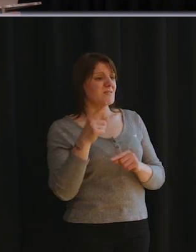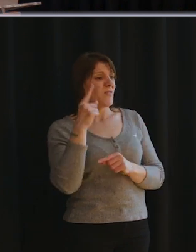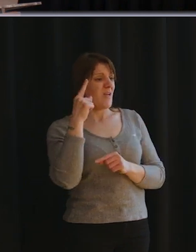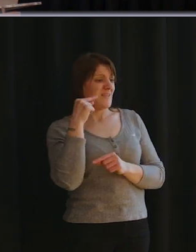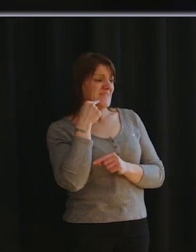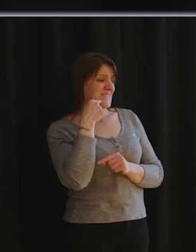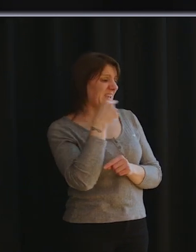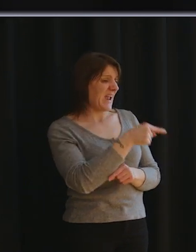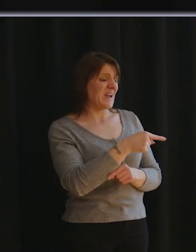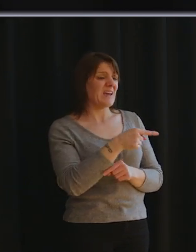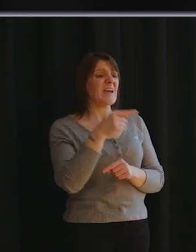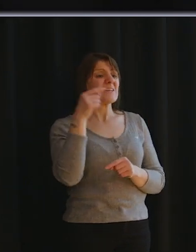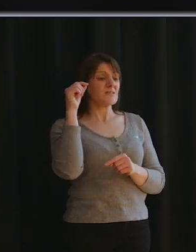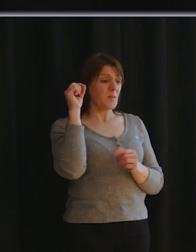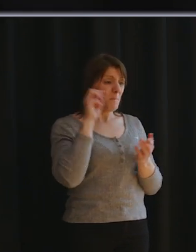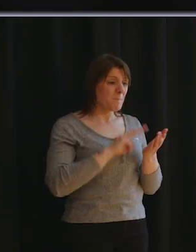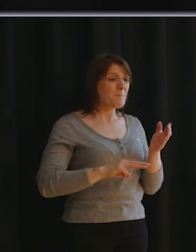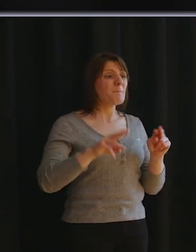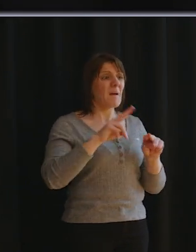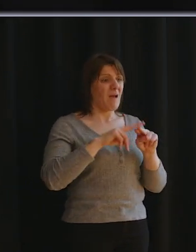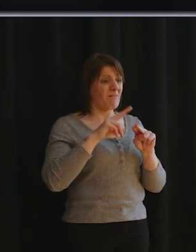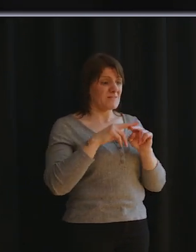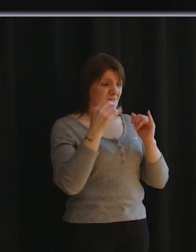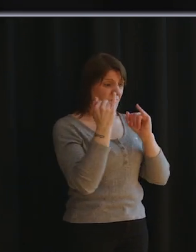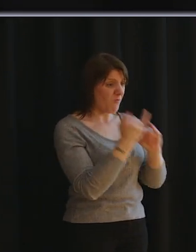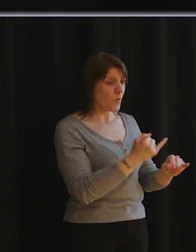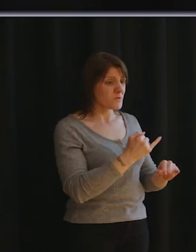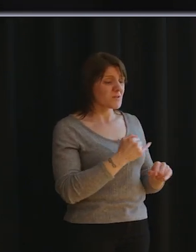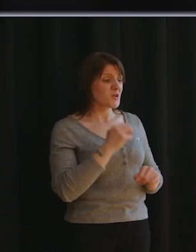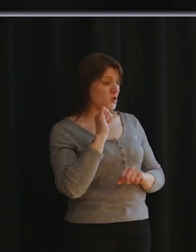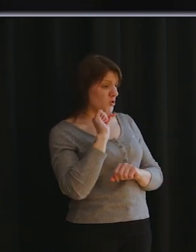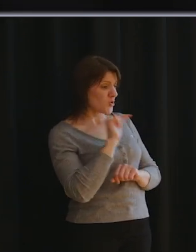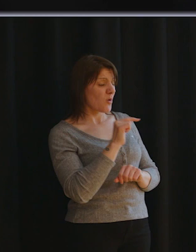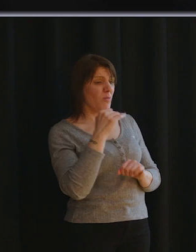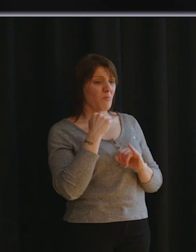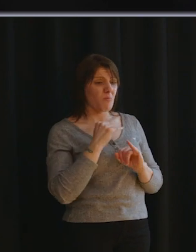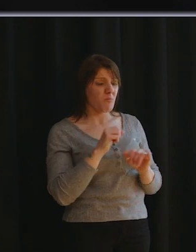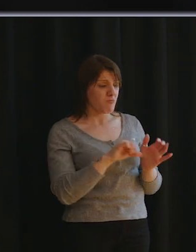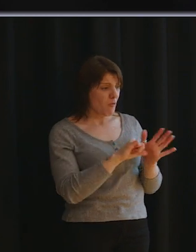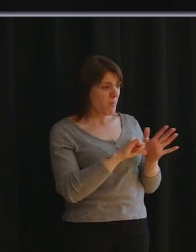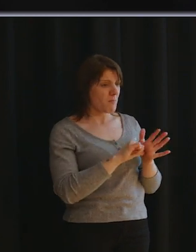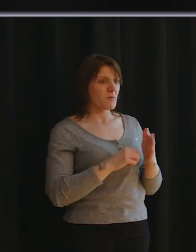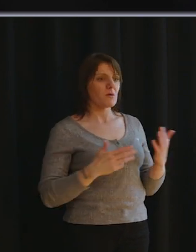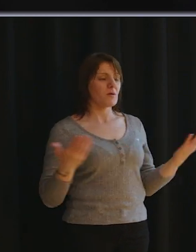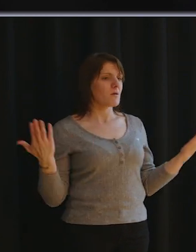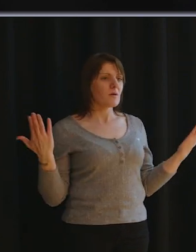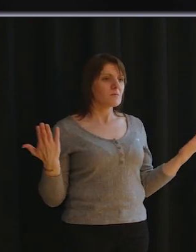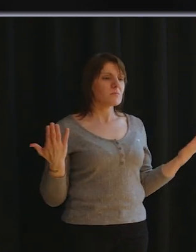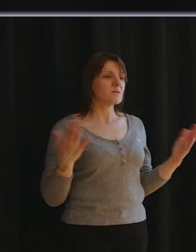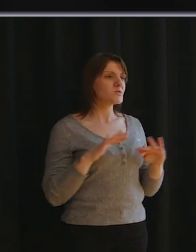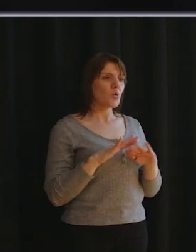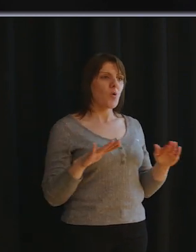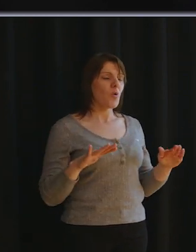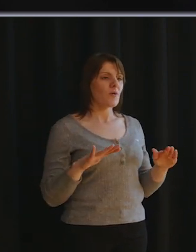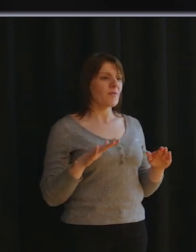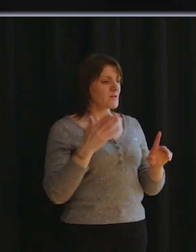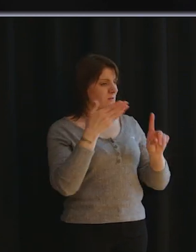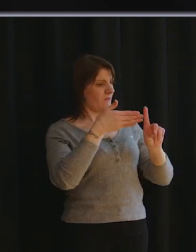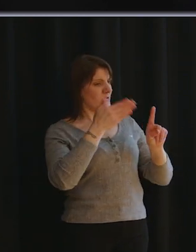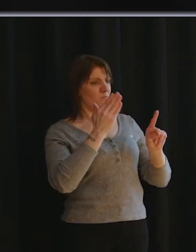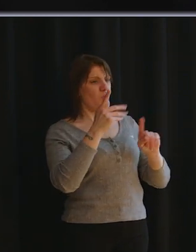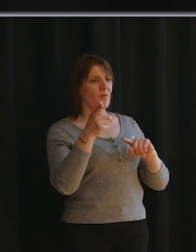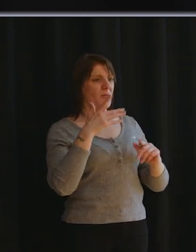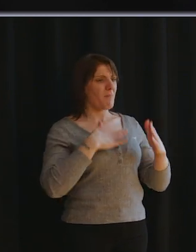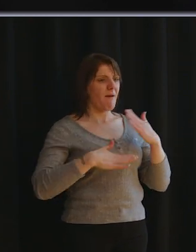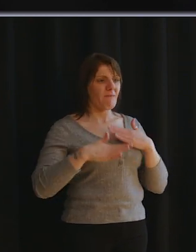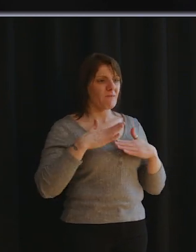And I totally and I completely hear what you're saying, because quite often it feels like a blame thing, doesn't it? For parents with it and anybody interacting